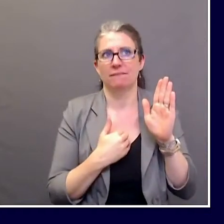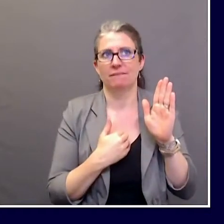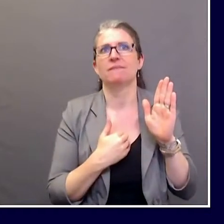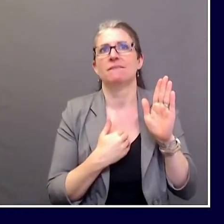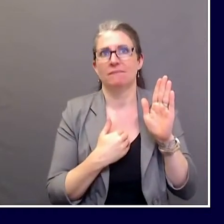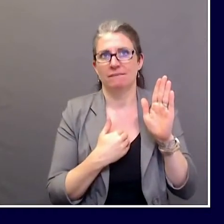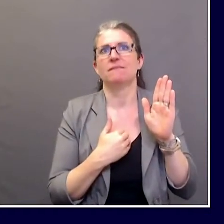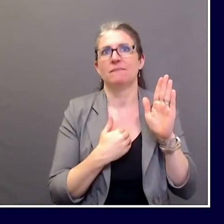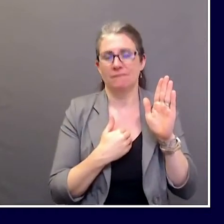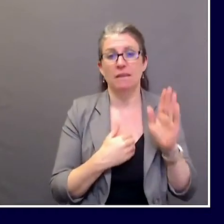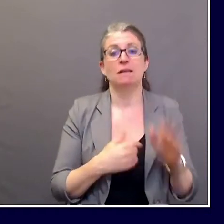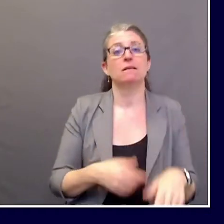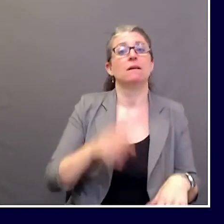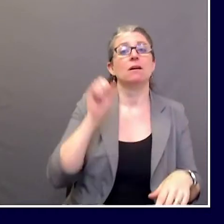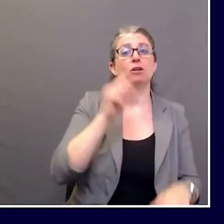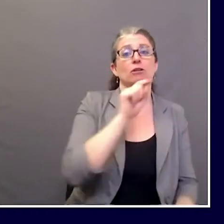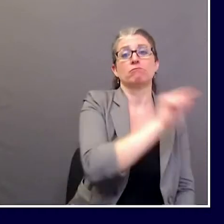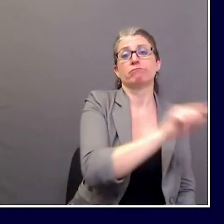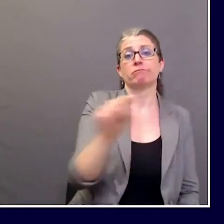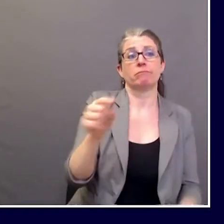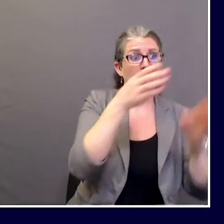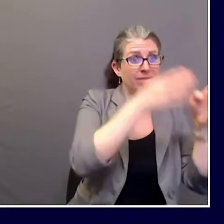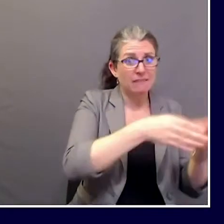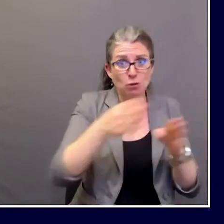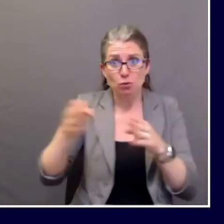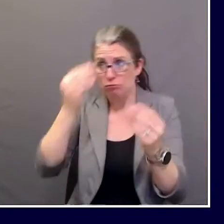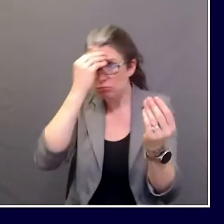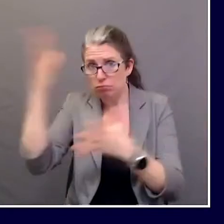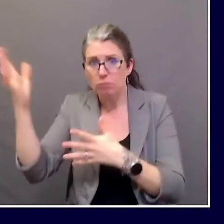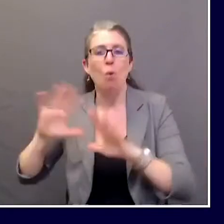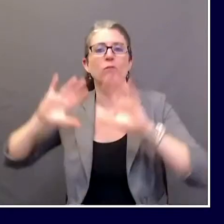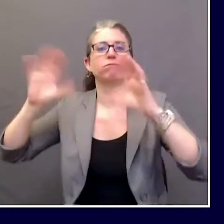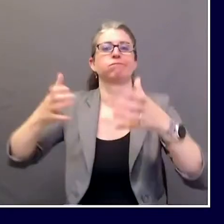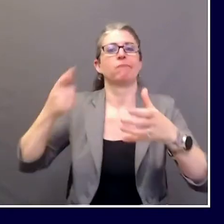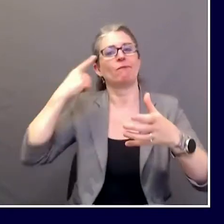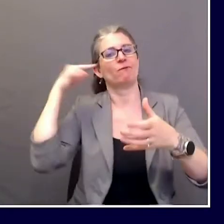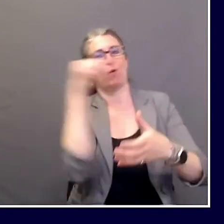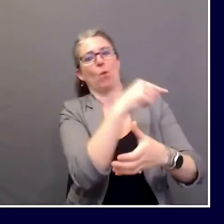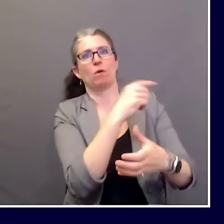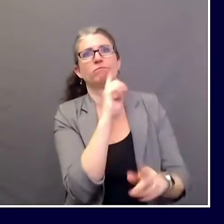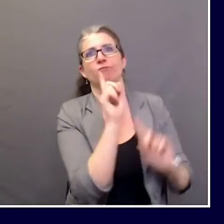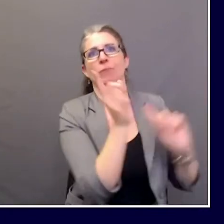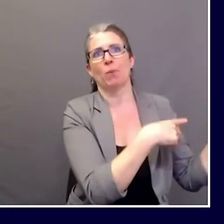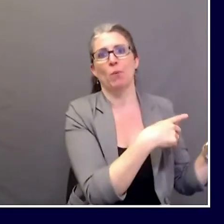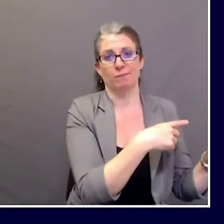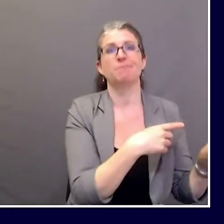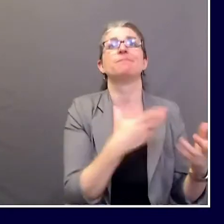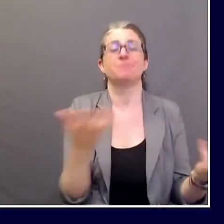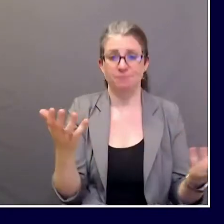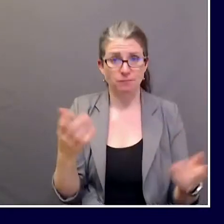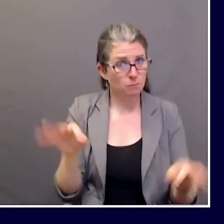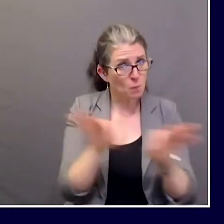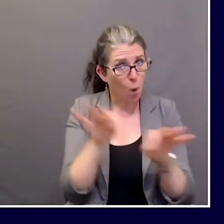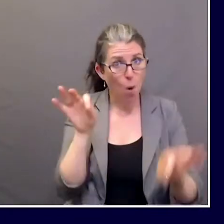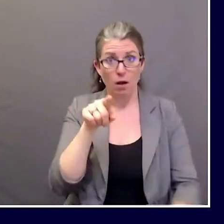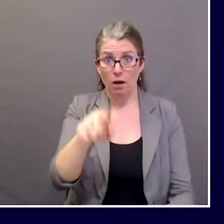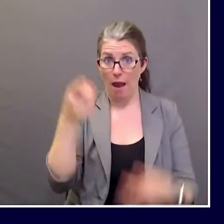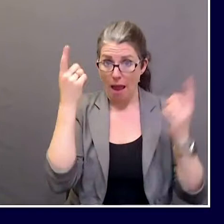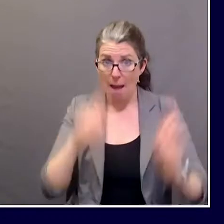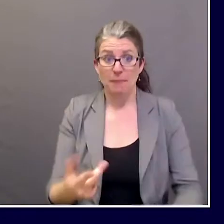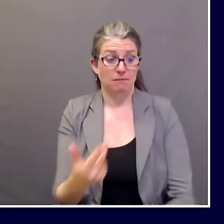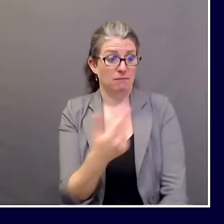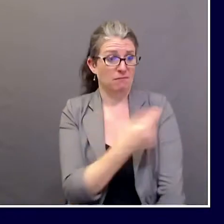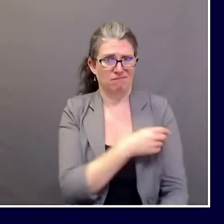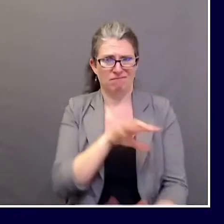indicate, they are then followed up by epidemiologists or investigators from either the CDC or FDA or